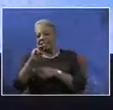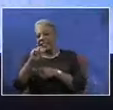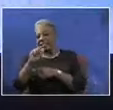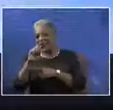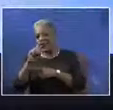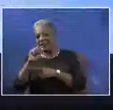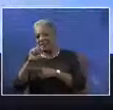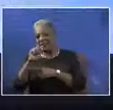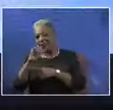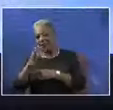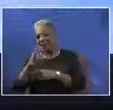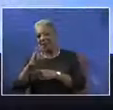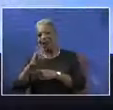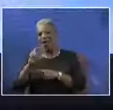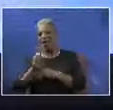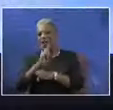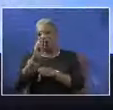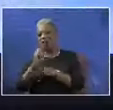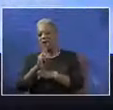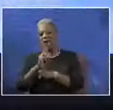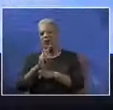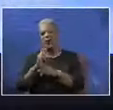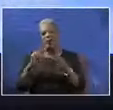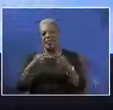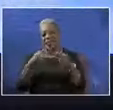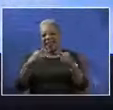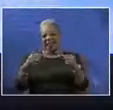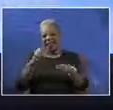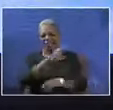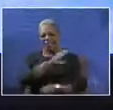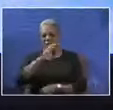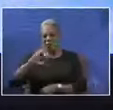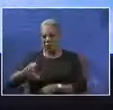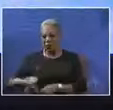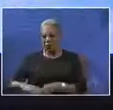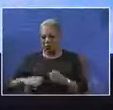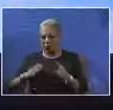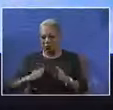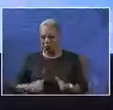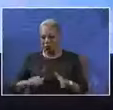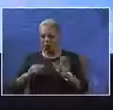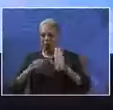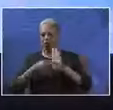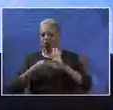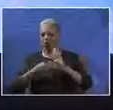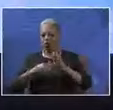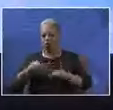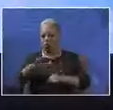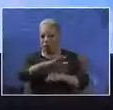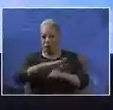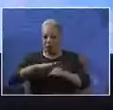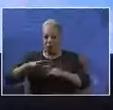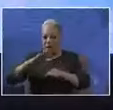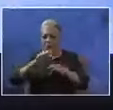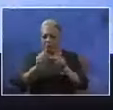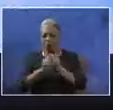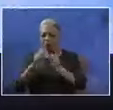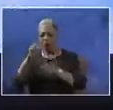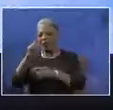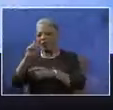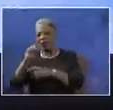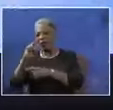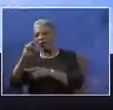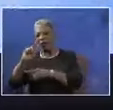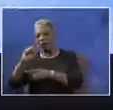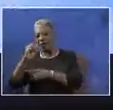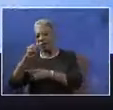show the supremacy of the Quran over the Christian Bible. So